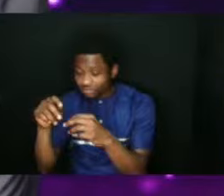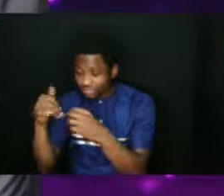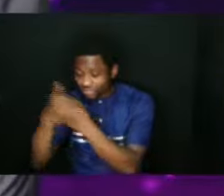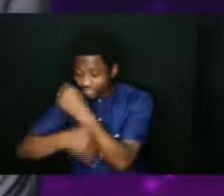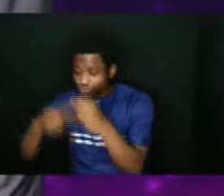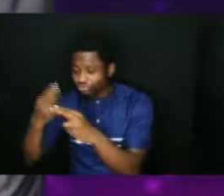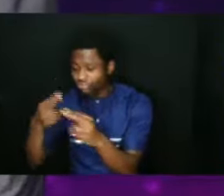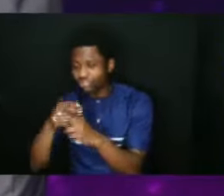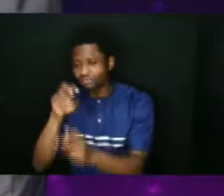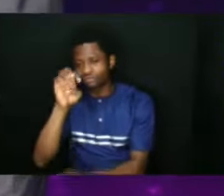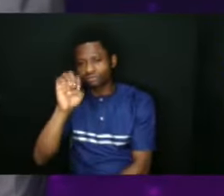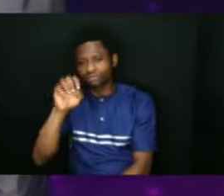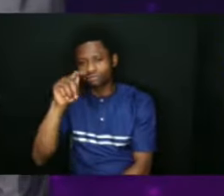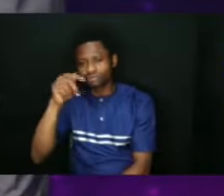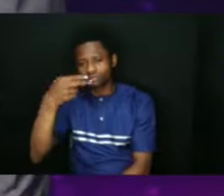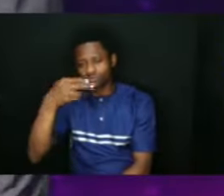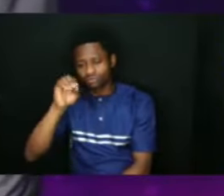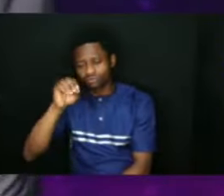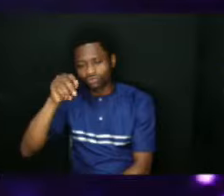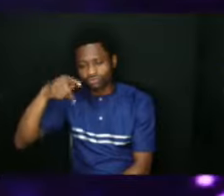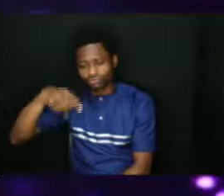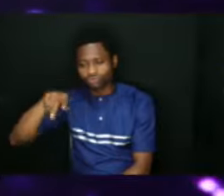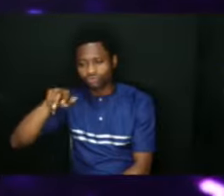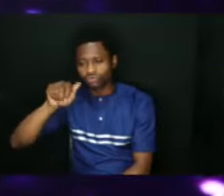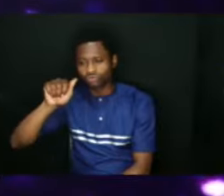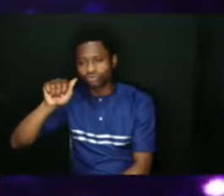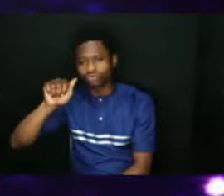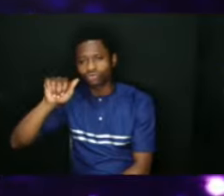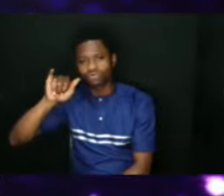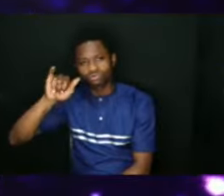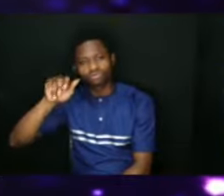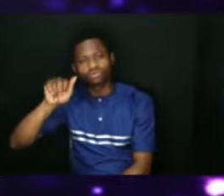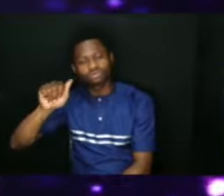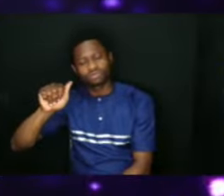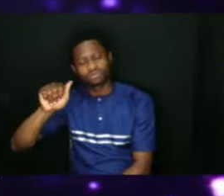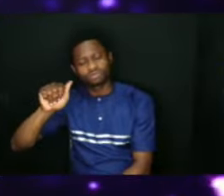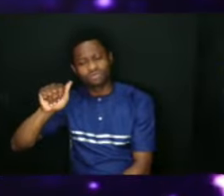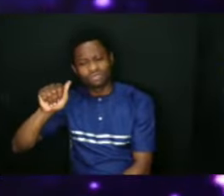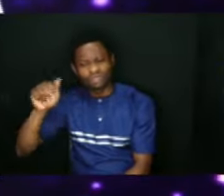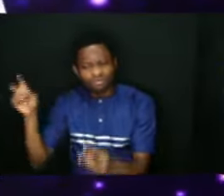topaz is too expensive, so it was nicknamed cannot be